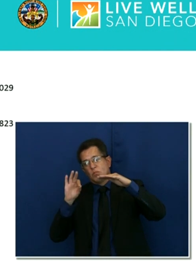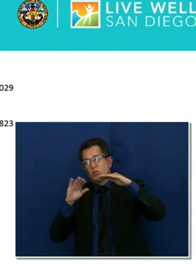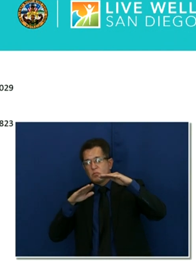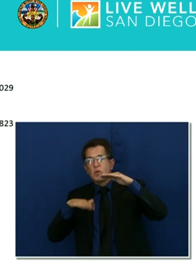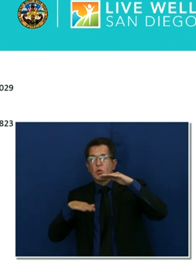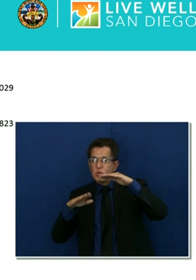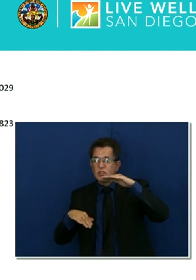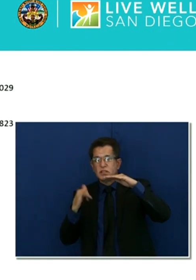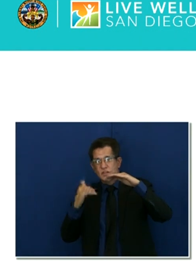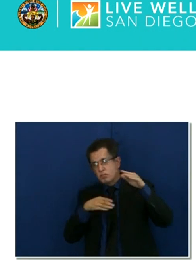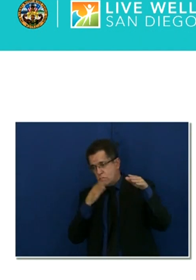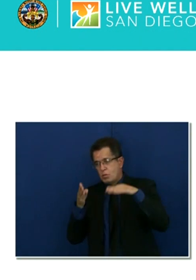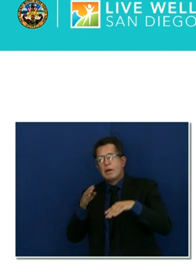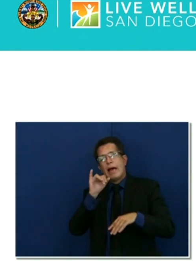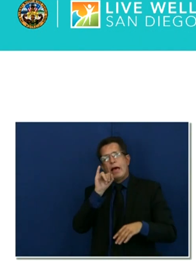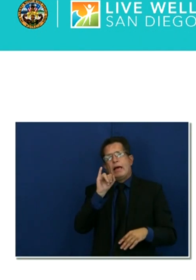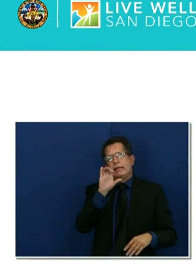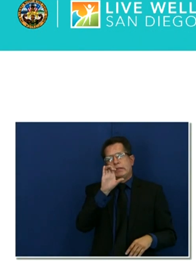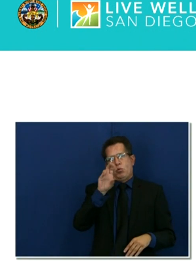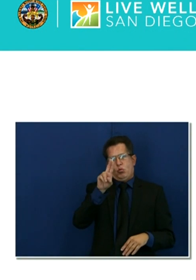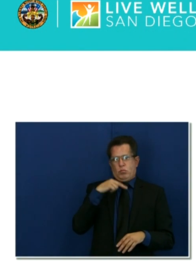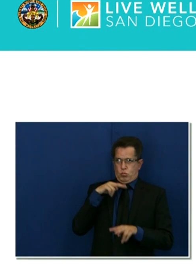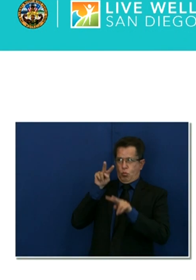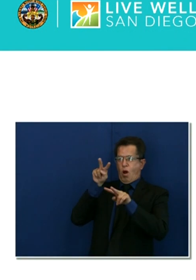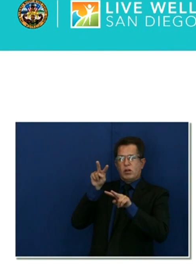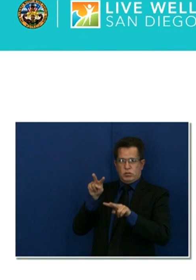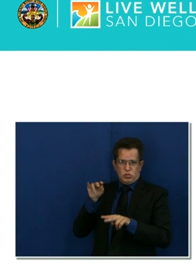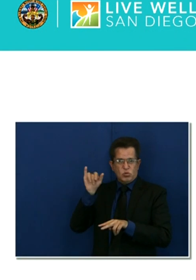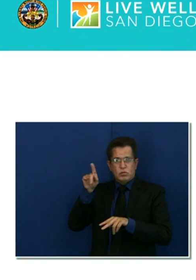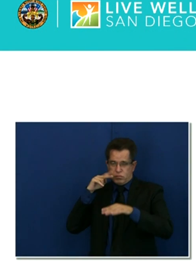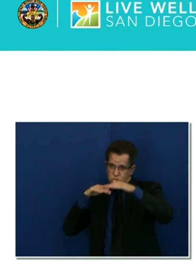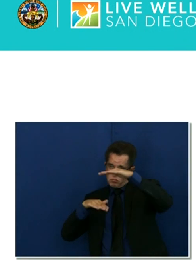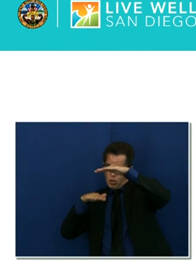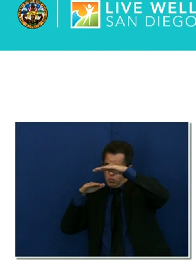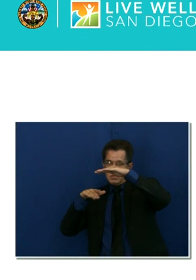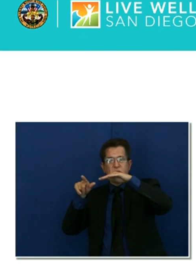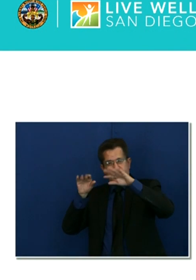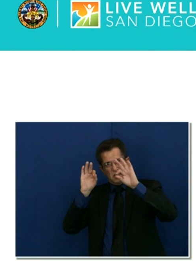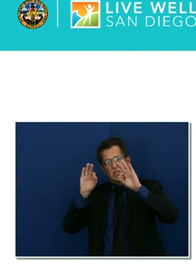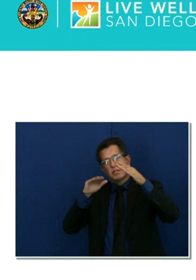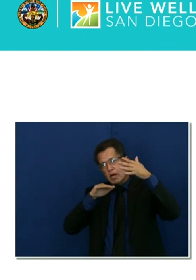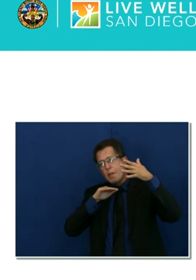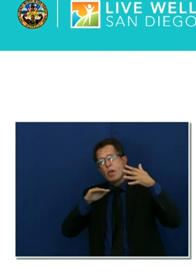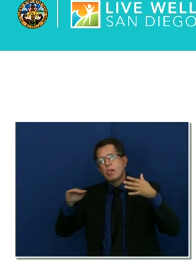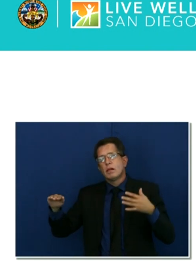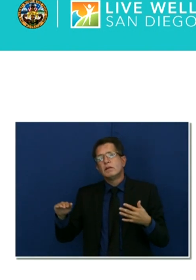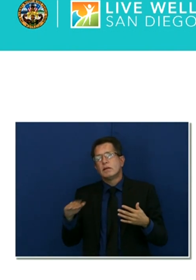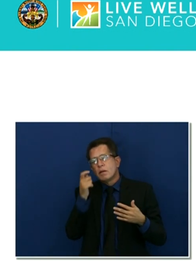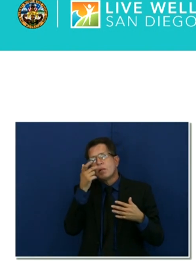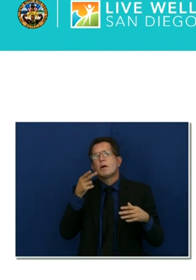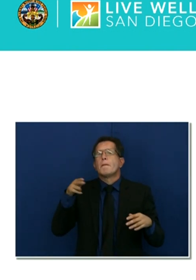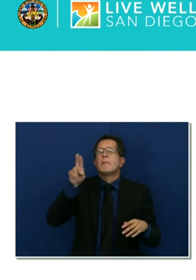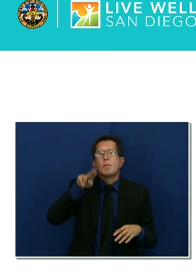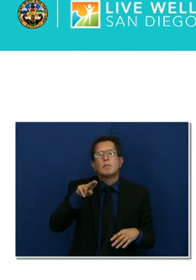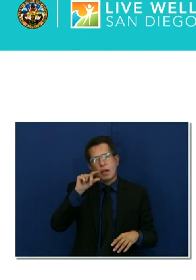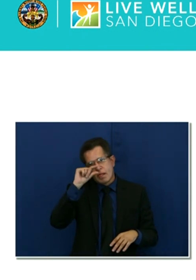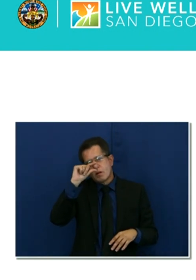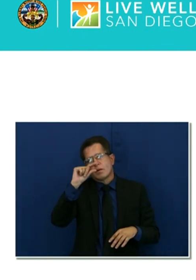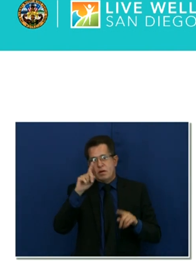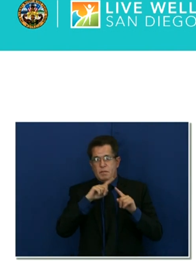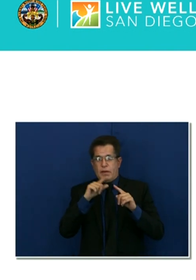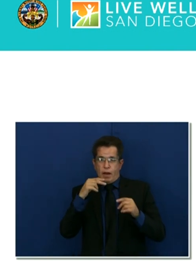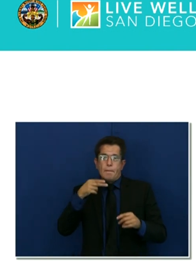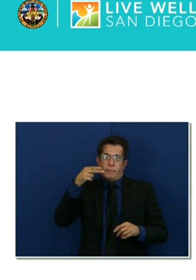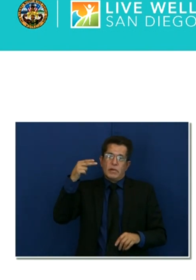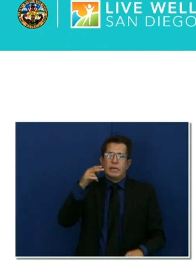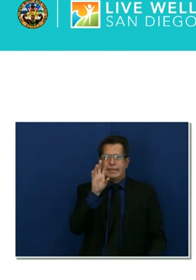next, ICU utilization, again, still holding relatively stable even with that change in accounting, but it is up a